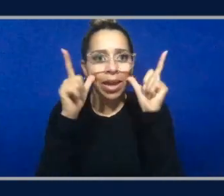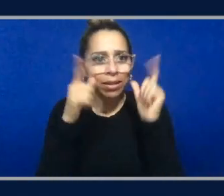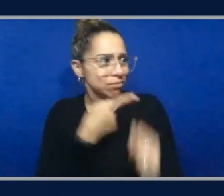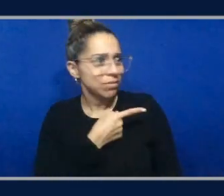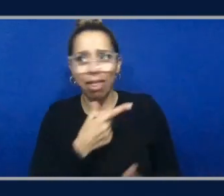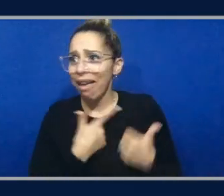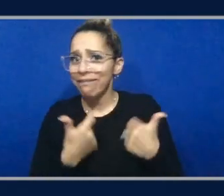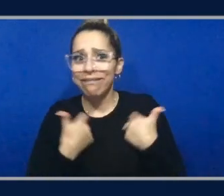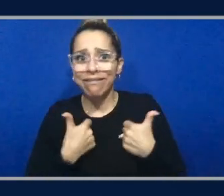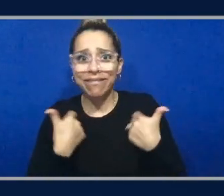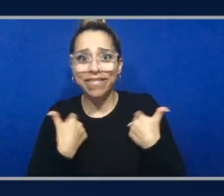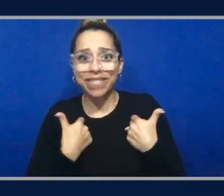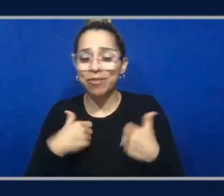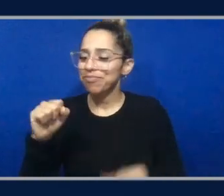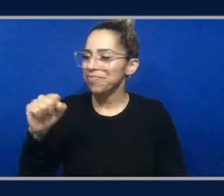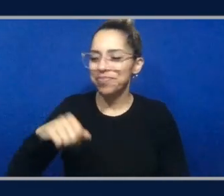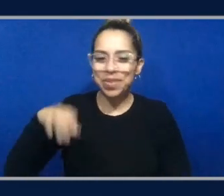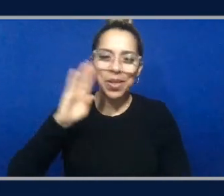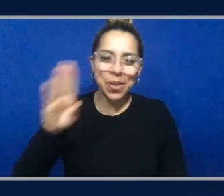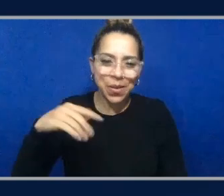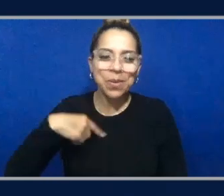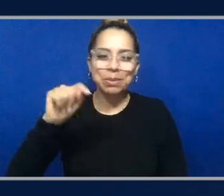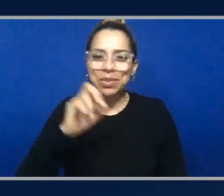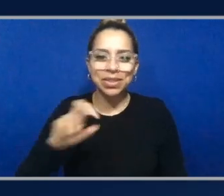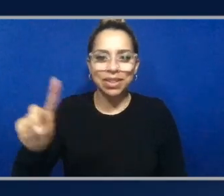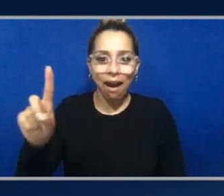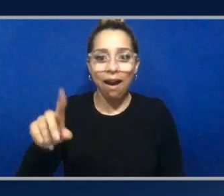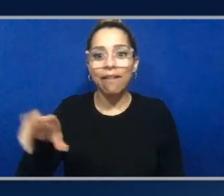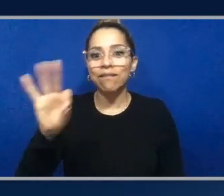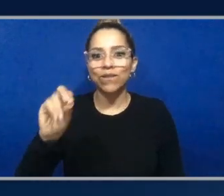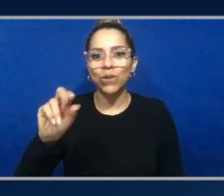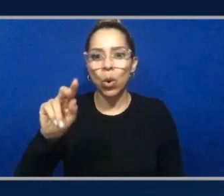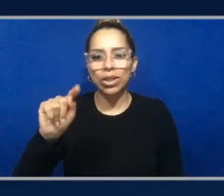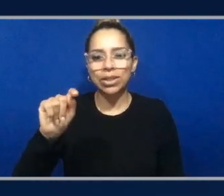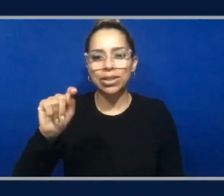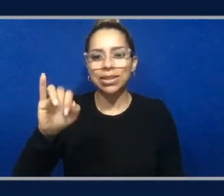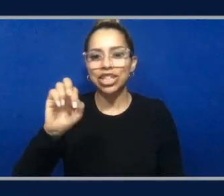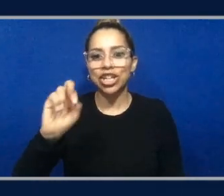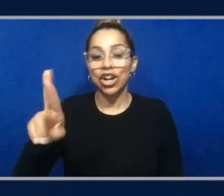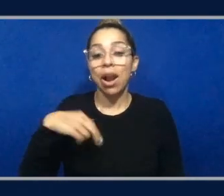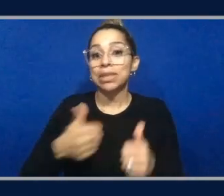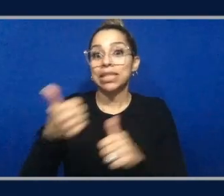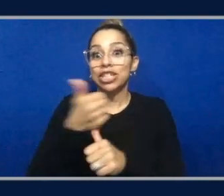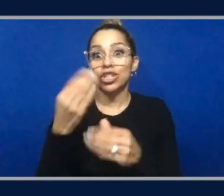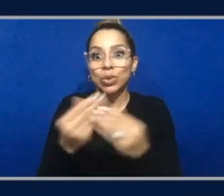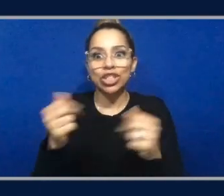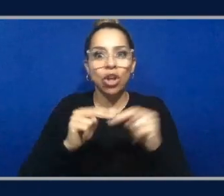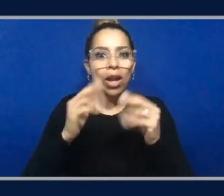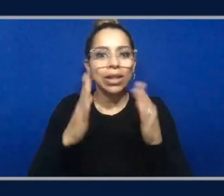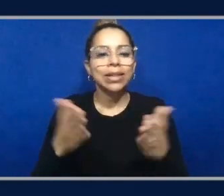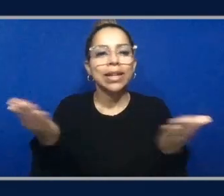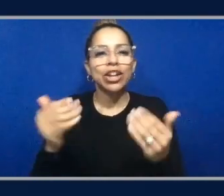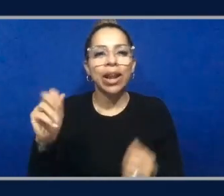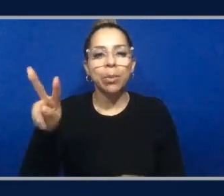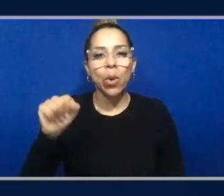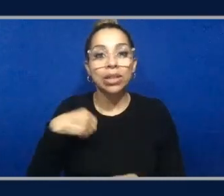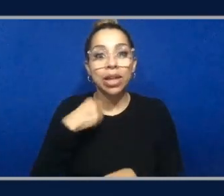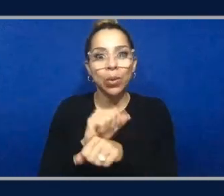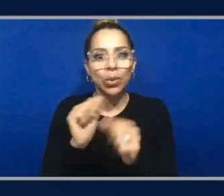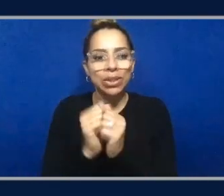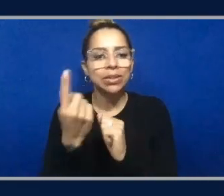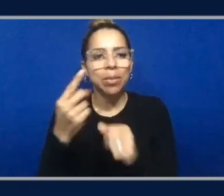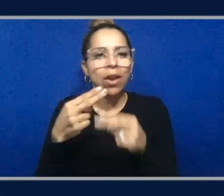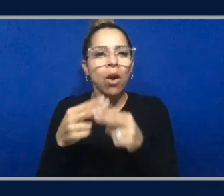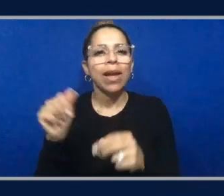Todd Fortier. I'm a senior solutions architect here at AWS, where I work on something called the AWS Solutions Library. Go check it out. We have tons of good stuff in here. But today, we are